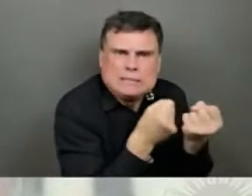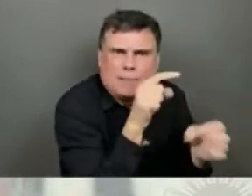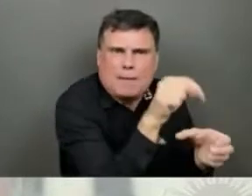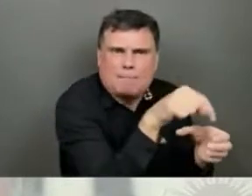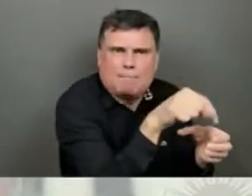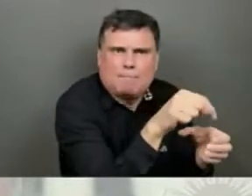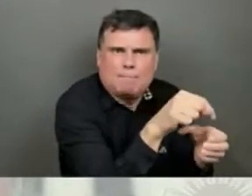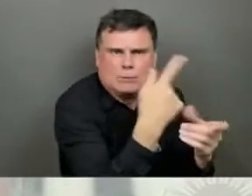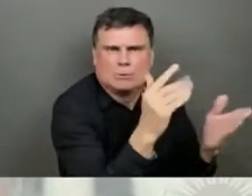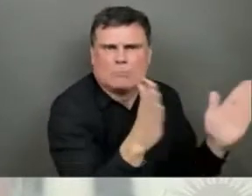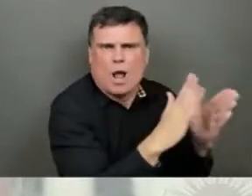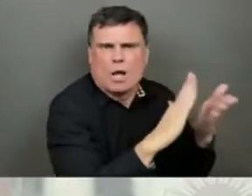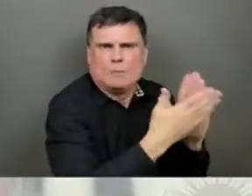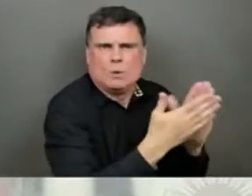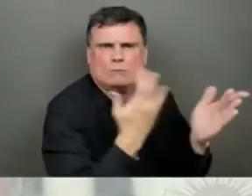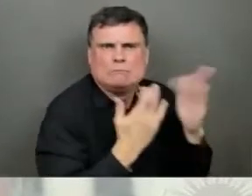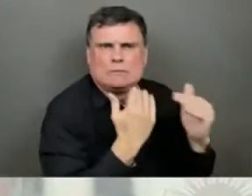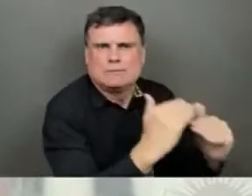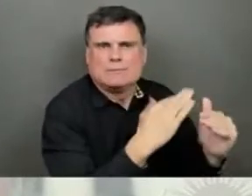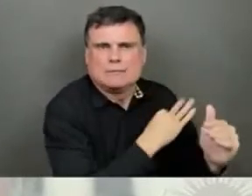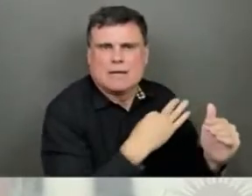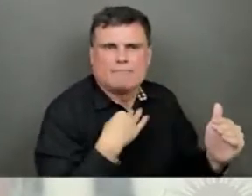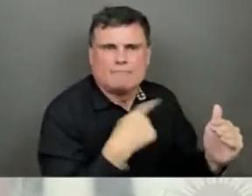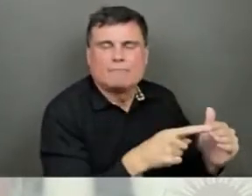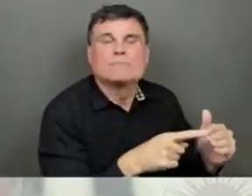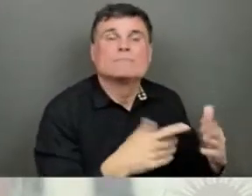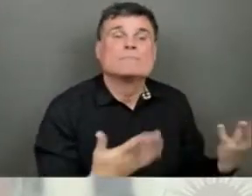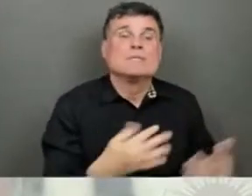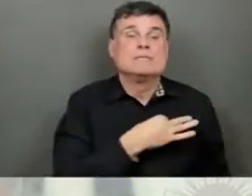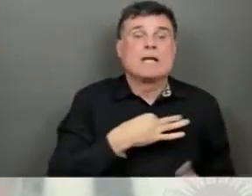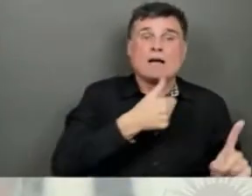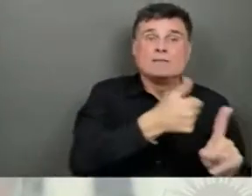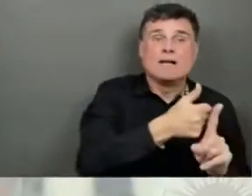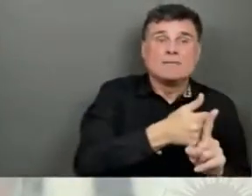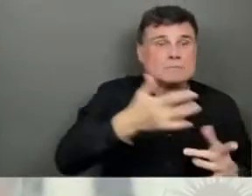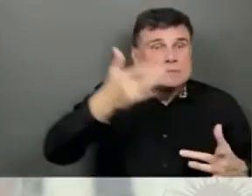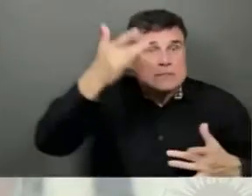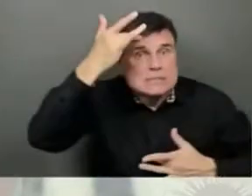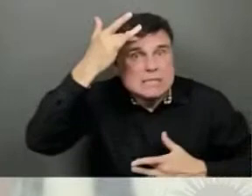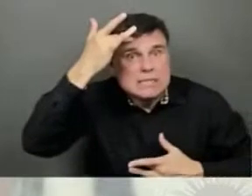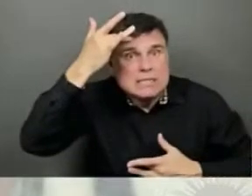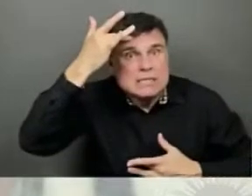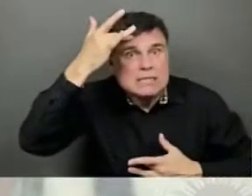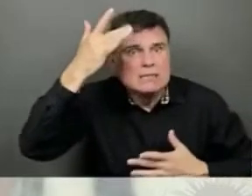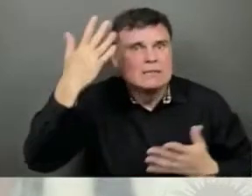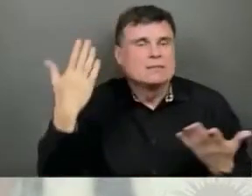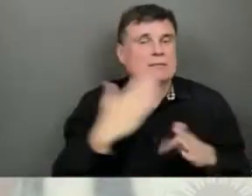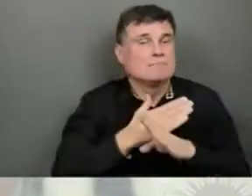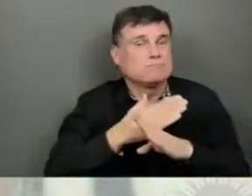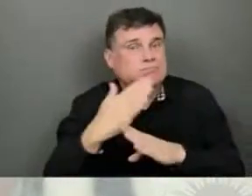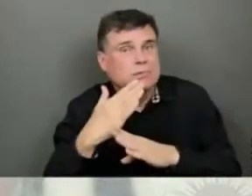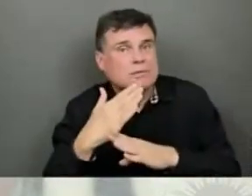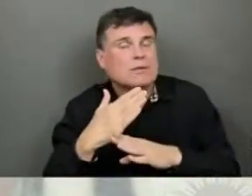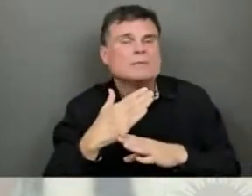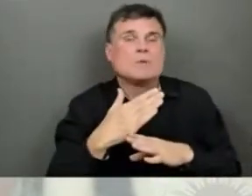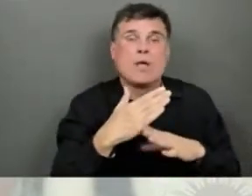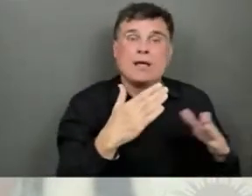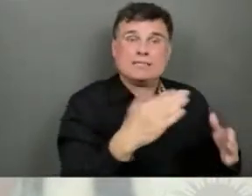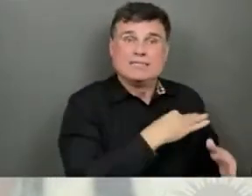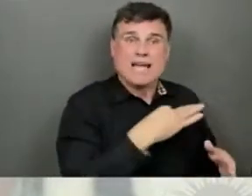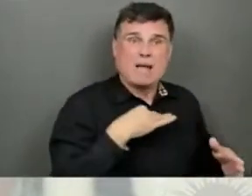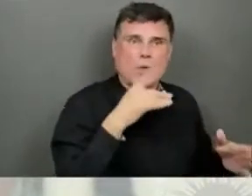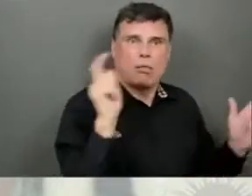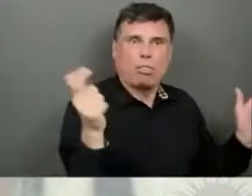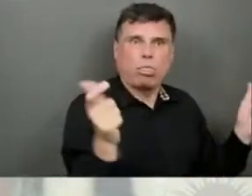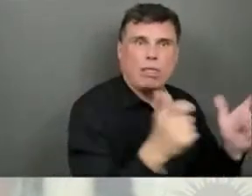continued higher levels of illness, which can have an impact. And when it is not safe to operate in a certain way, we can't operate in that way.